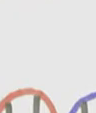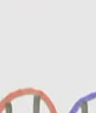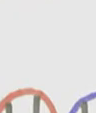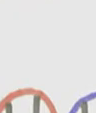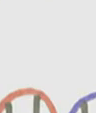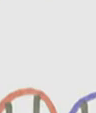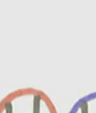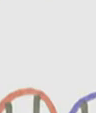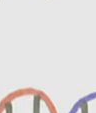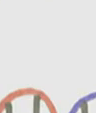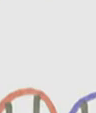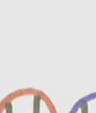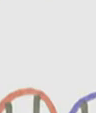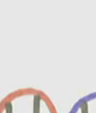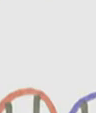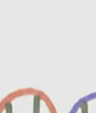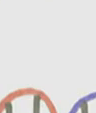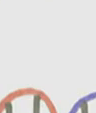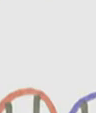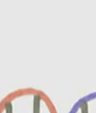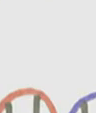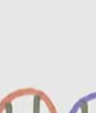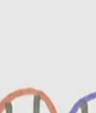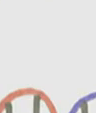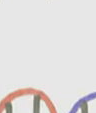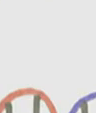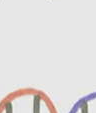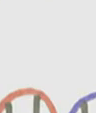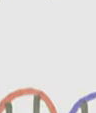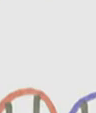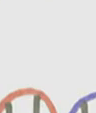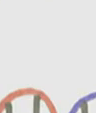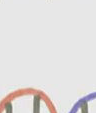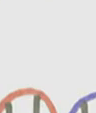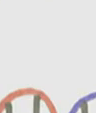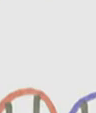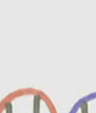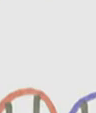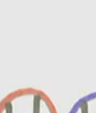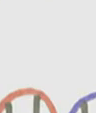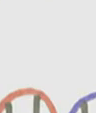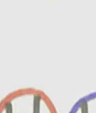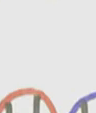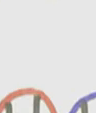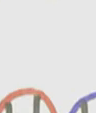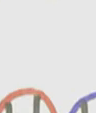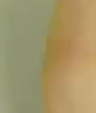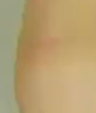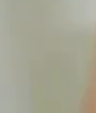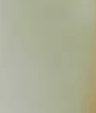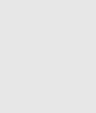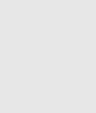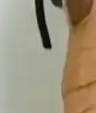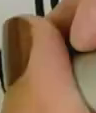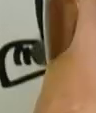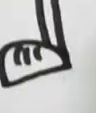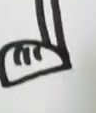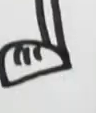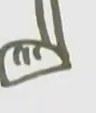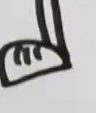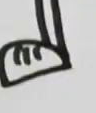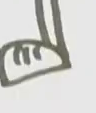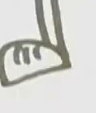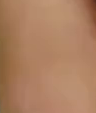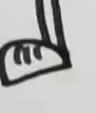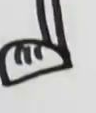in the general population. The potential disease-causing genes identified are investigated to see if their loss causes